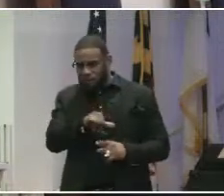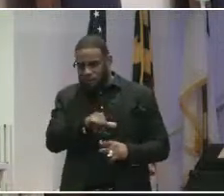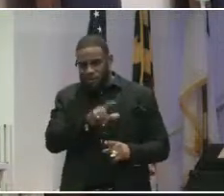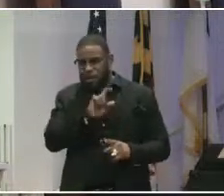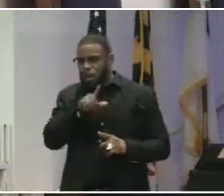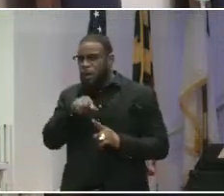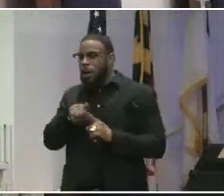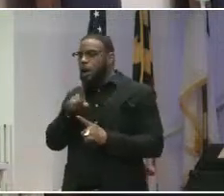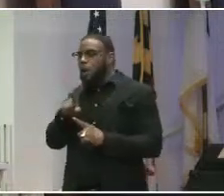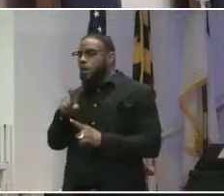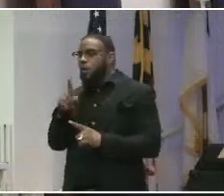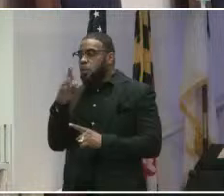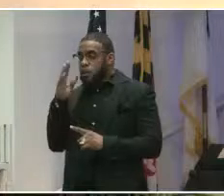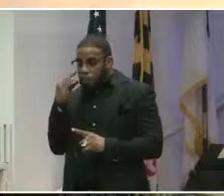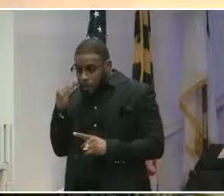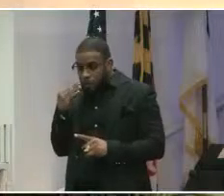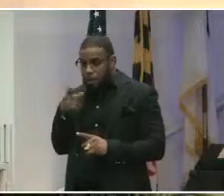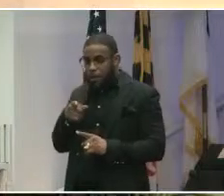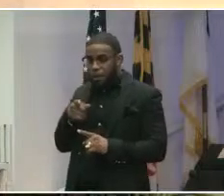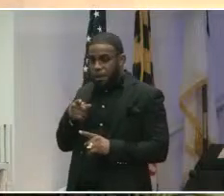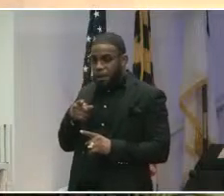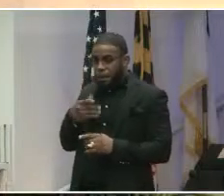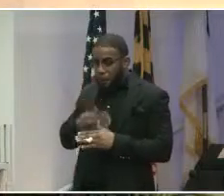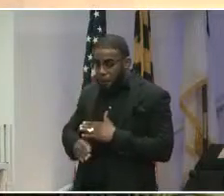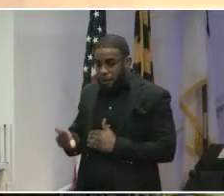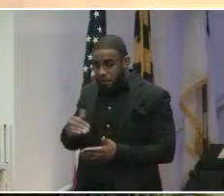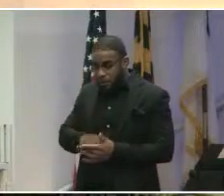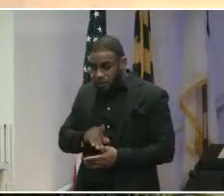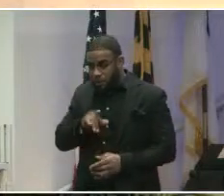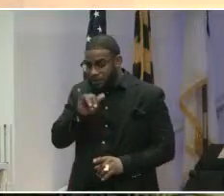I'm asking you, have you been born again?